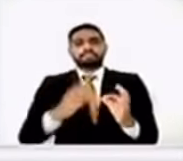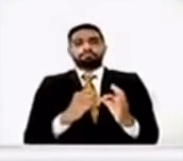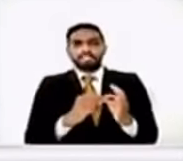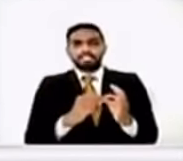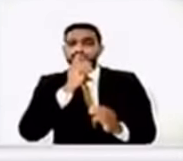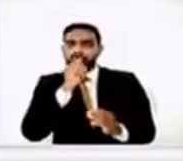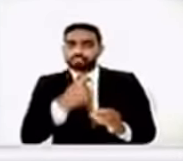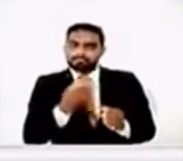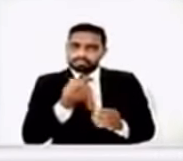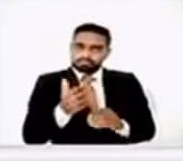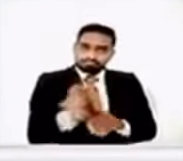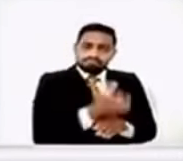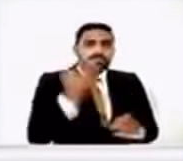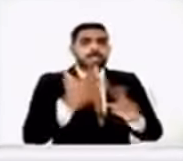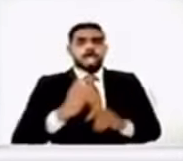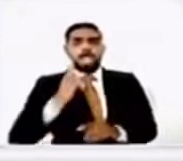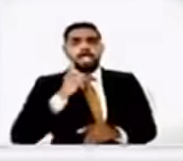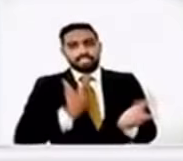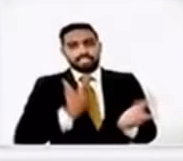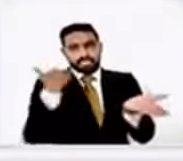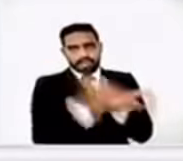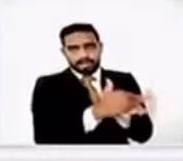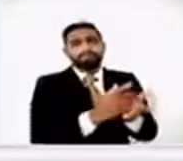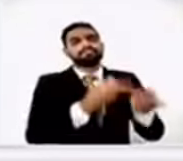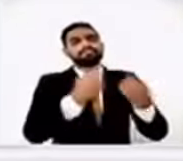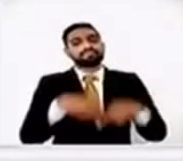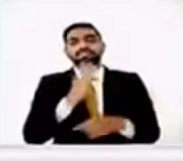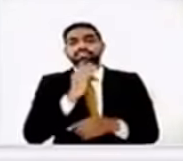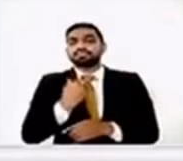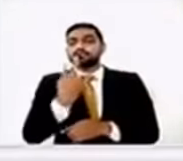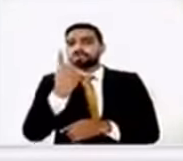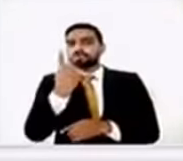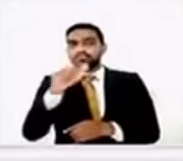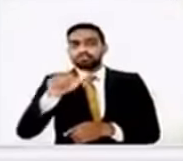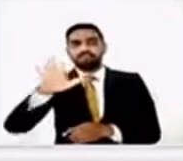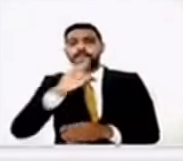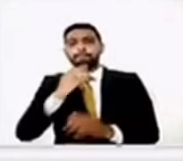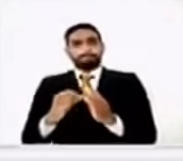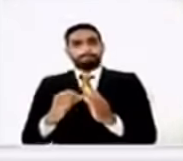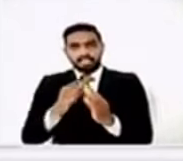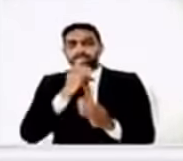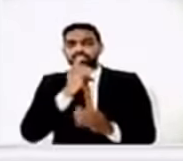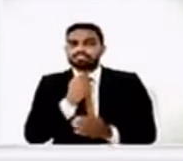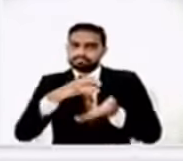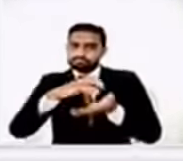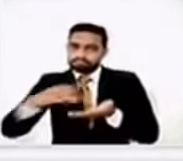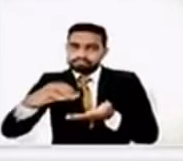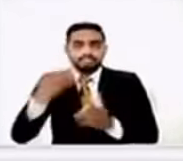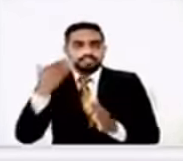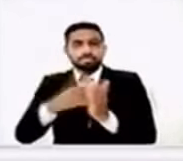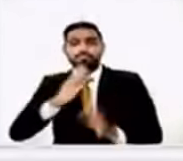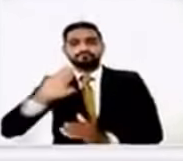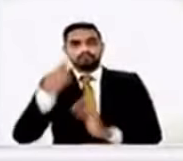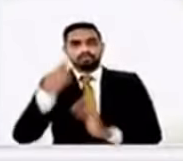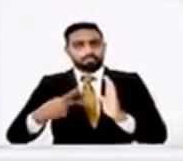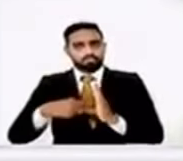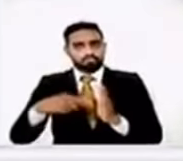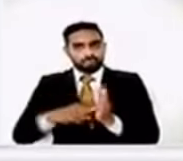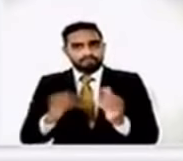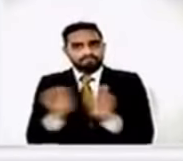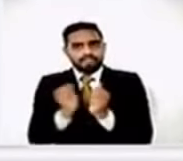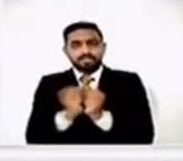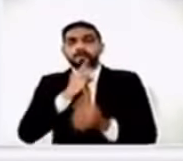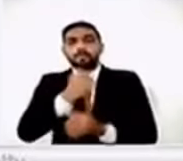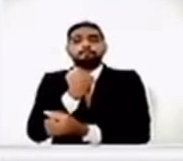tri-forces. 2.5 billion rupees allocated to address special programs carried out by the police in order to